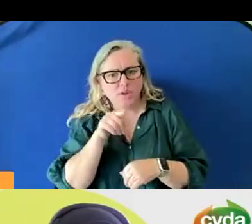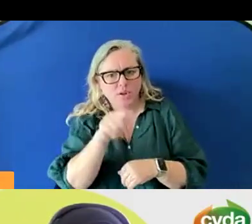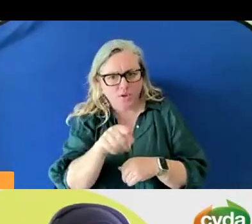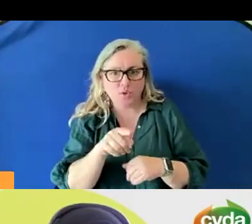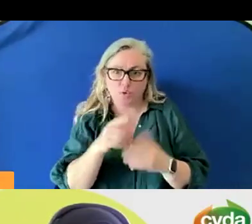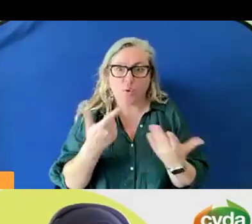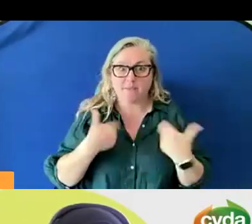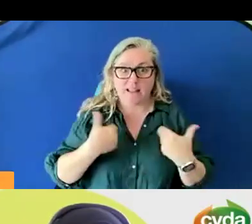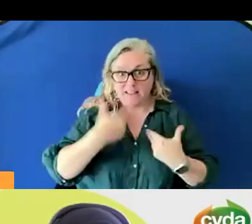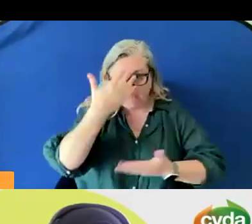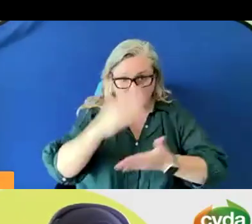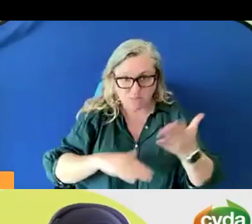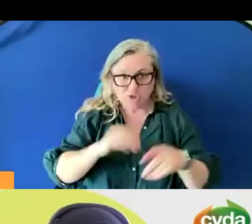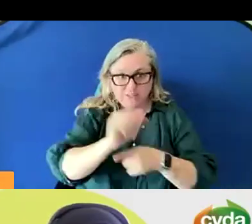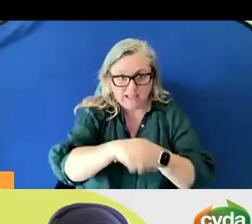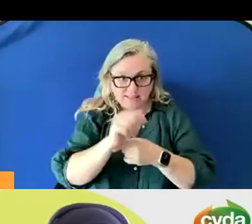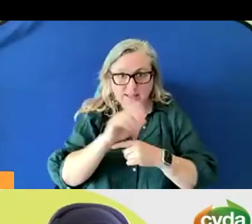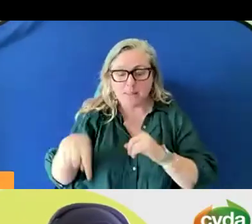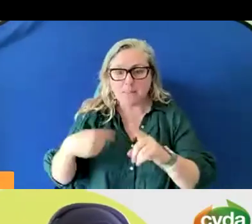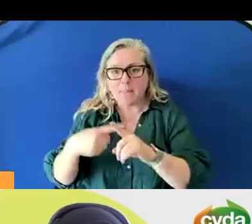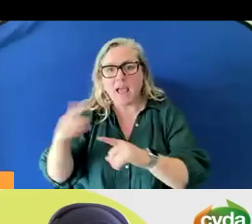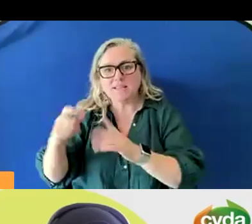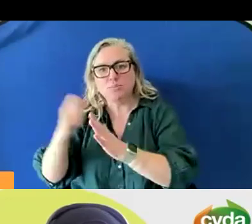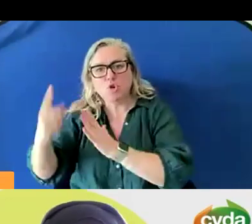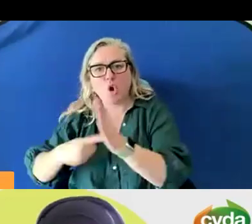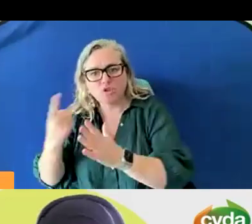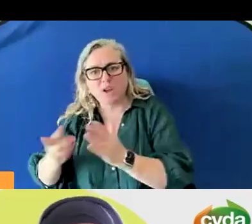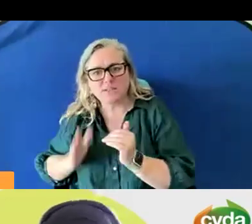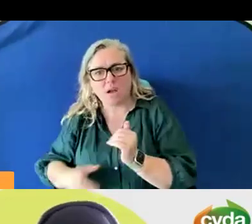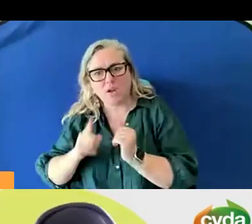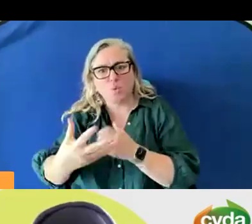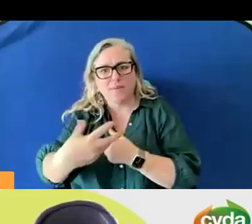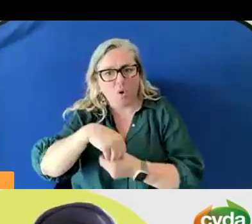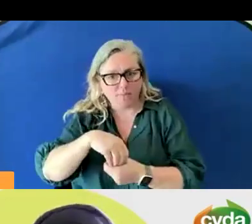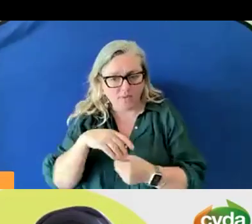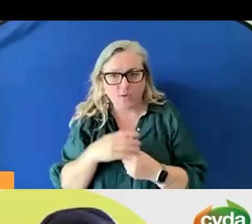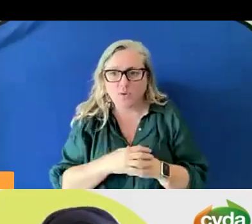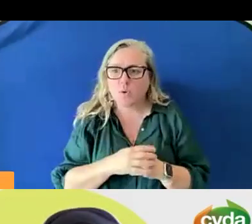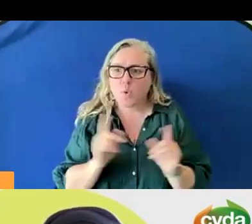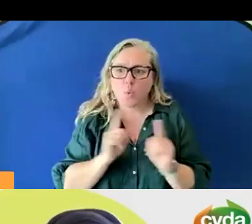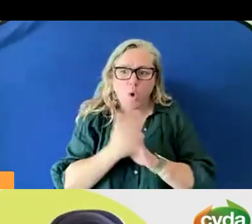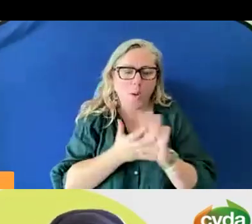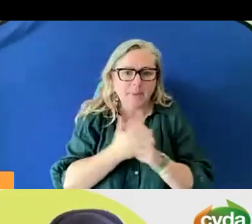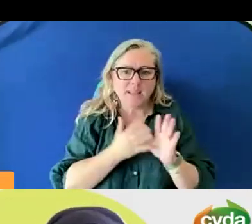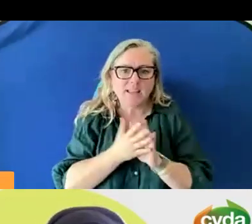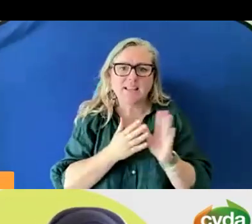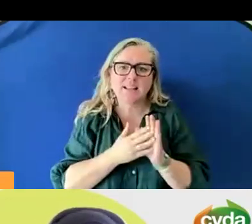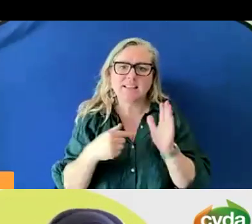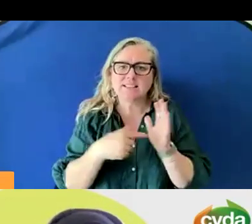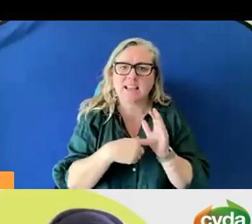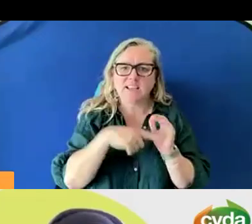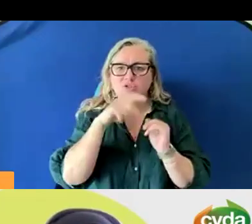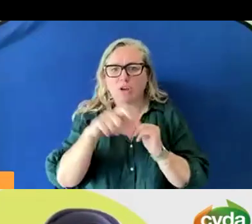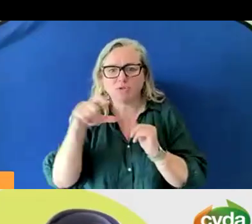lived experience that has been involved on the project side. What does taking charge of change mean to you in